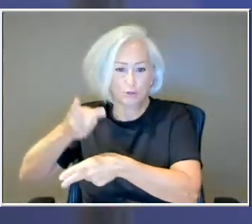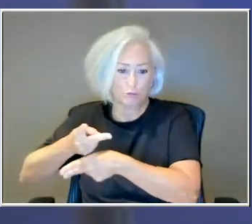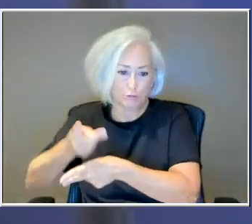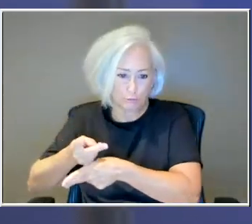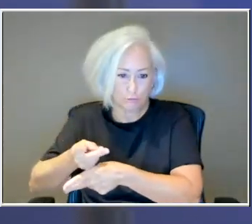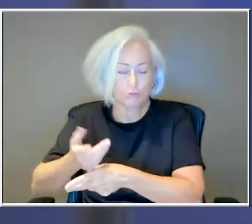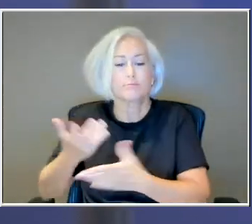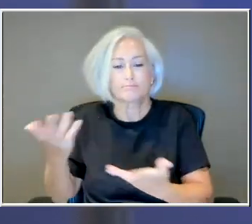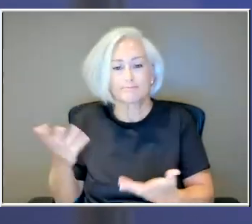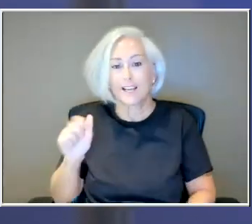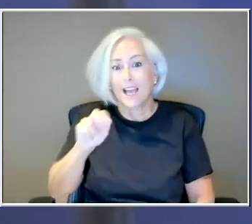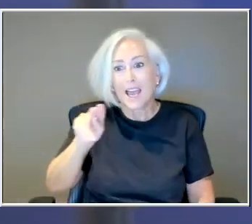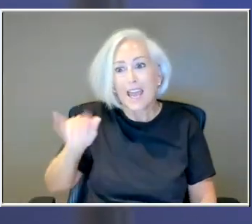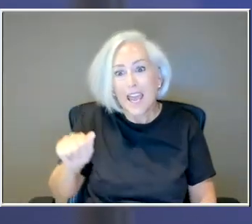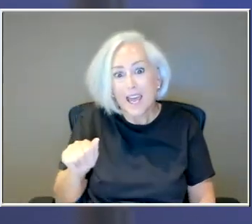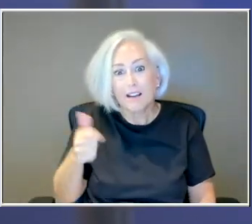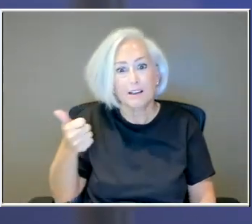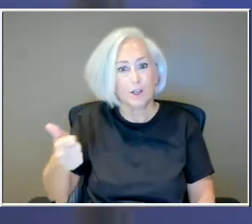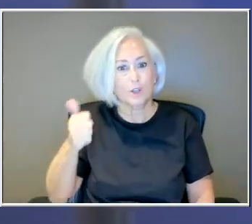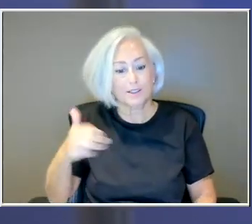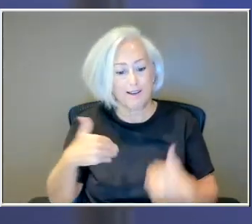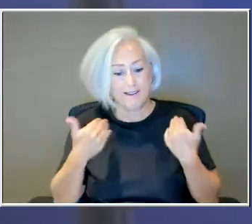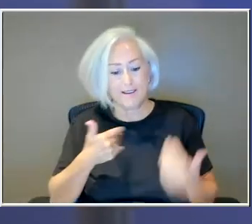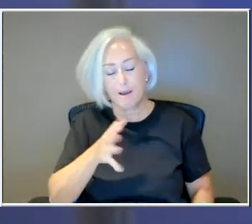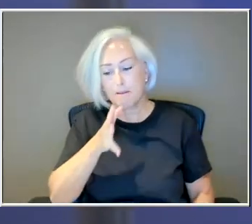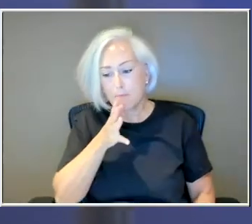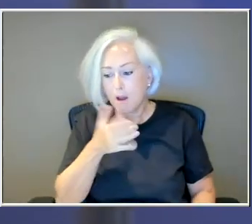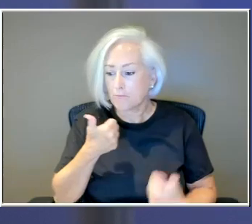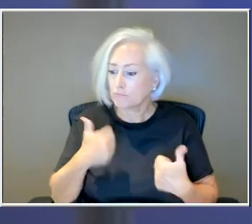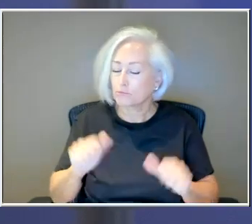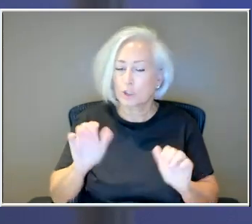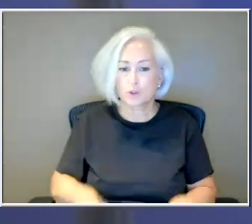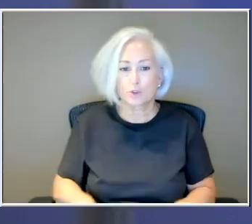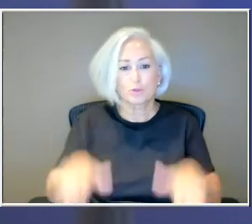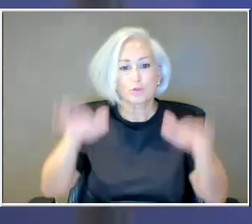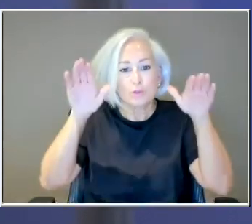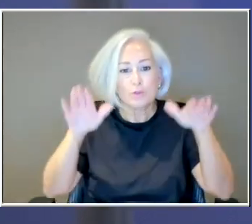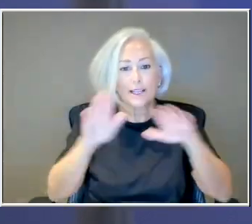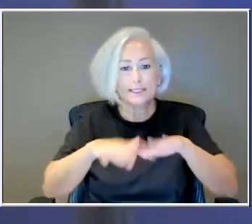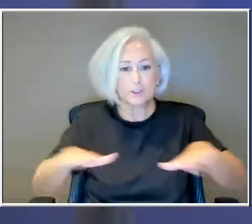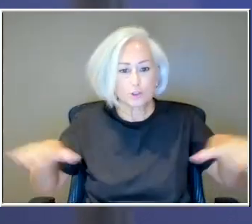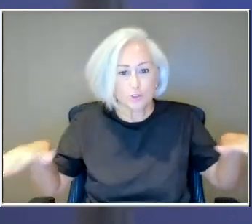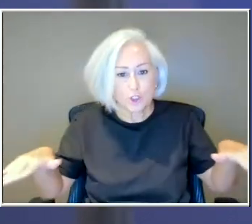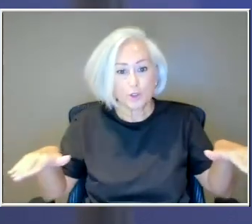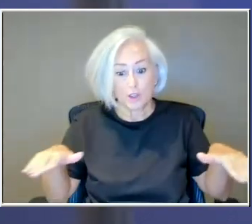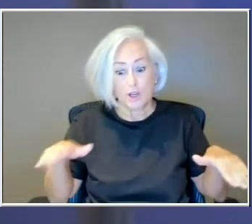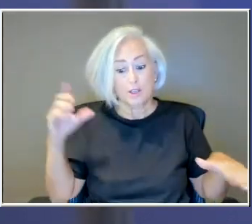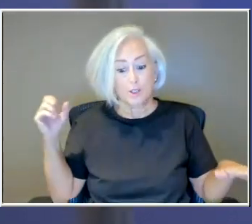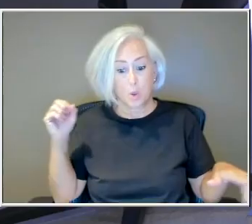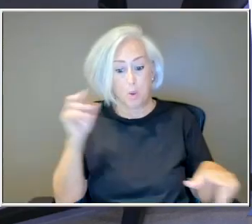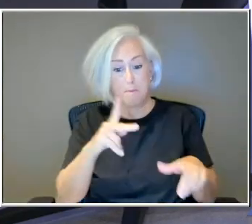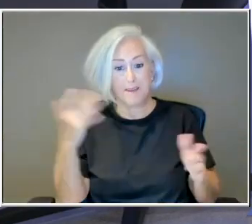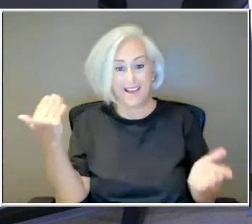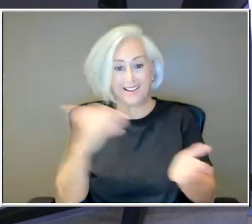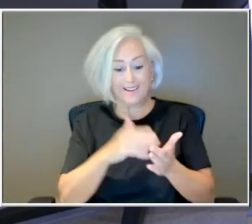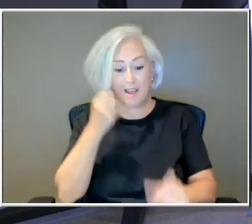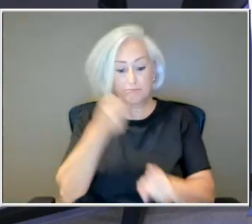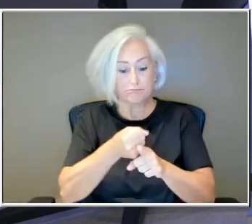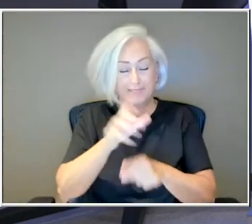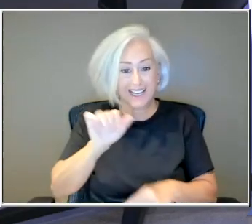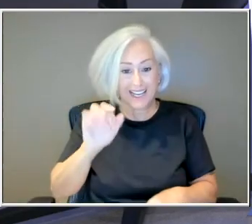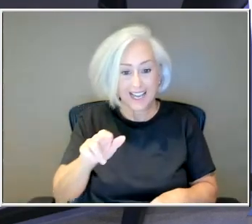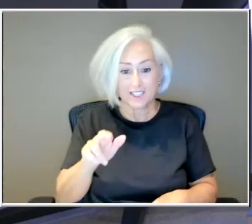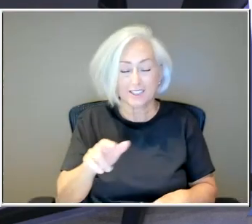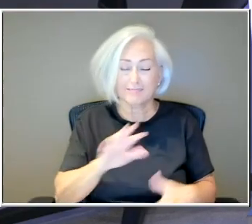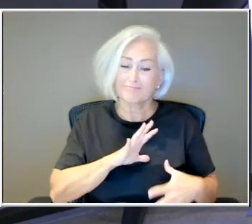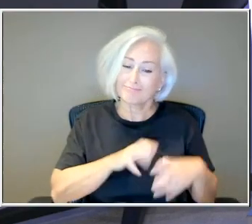young mom, she's raising her kids. So to have that come back is heartbreaking, but it's not uncommon. But with cancer number 2, you